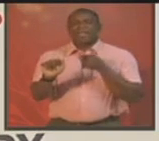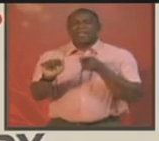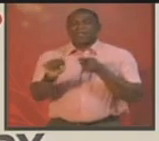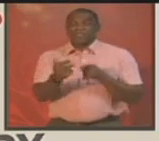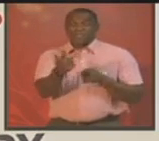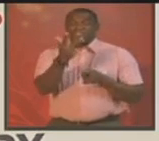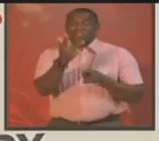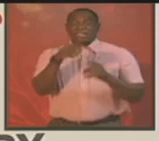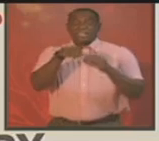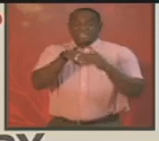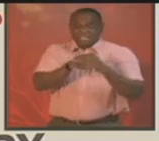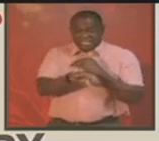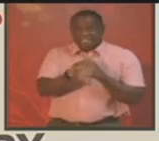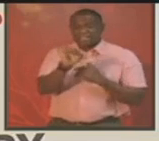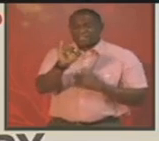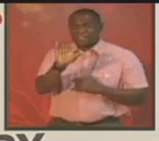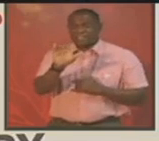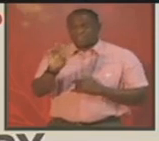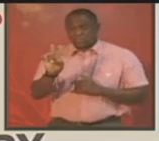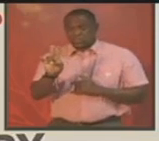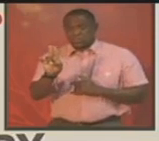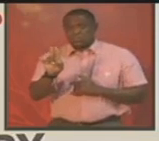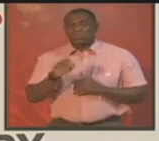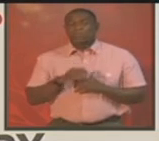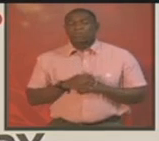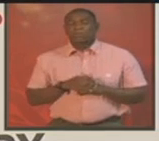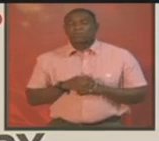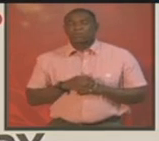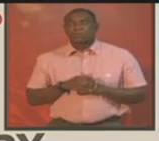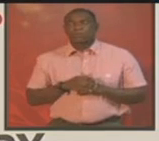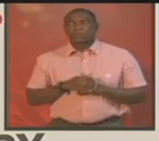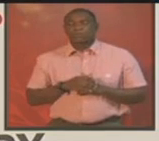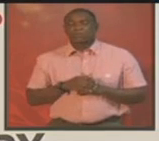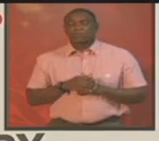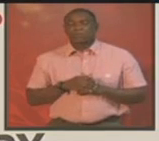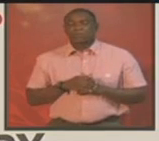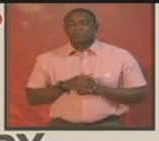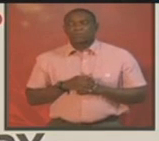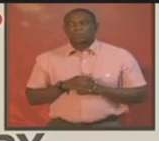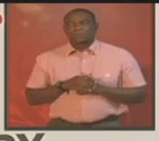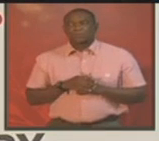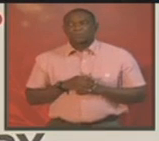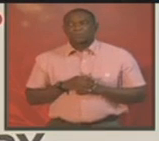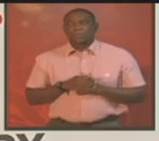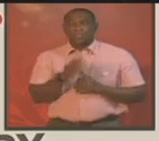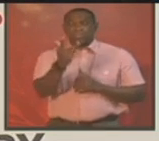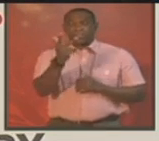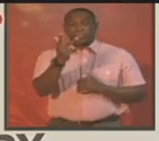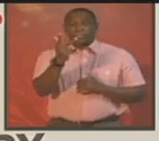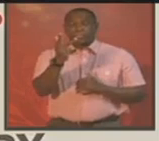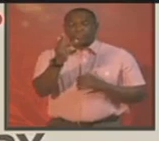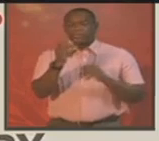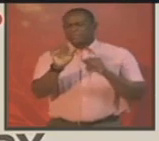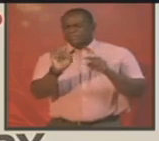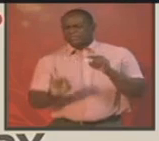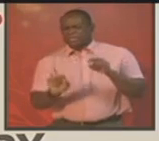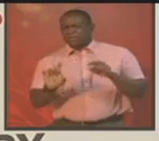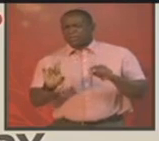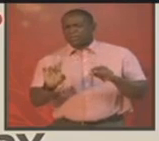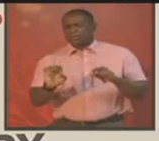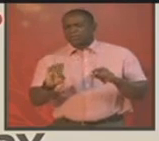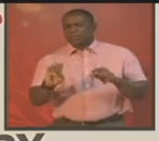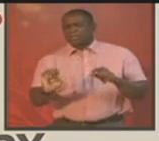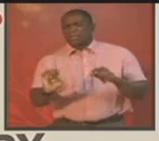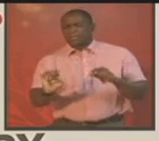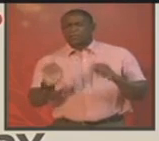ICU. And with respect to those in the step-down facilities, those 3 are all at the UWI Debe facility. That brings me to